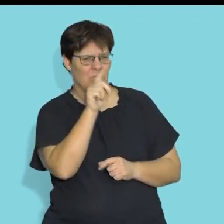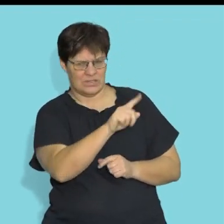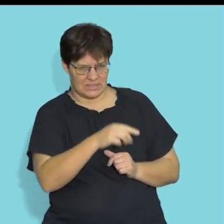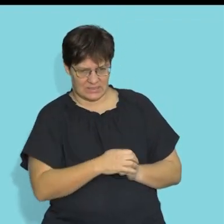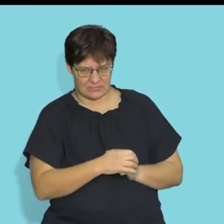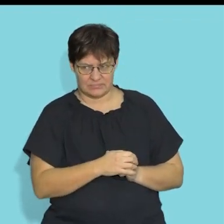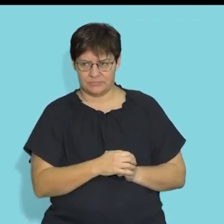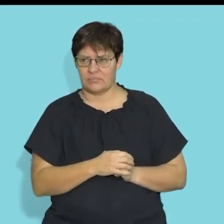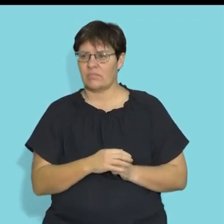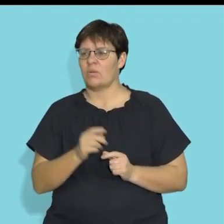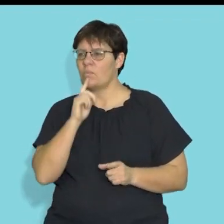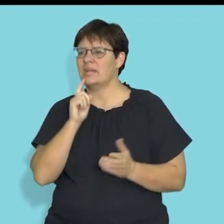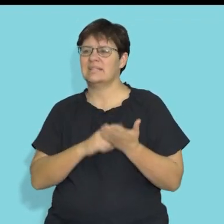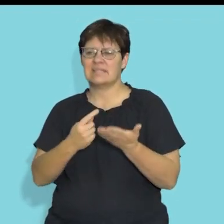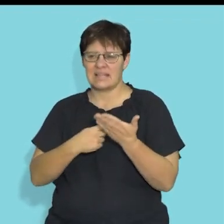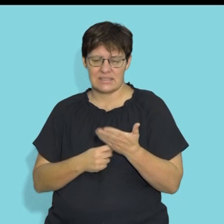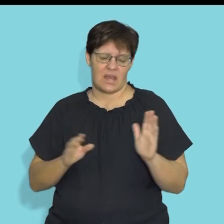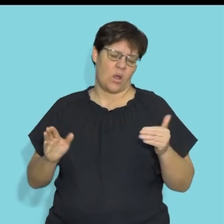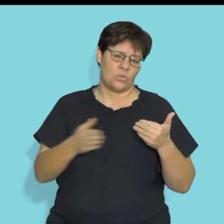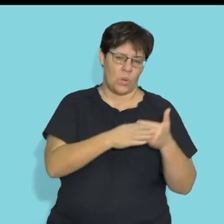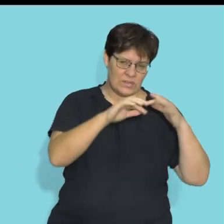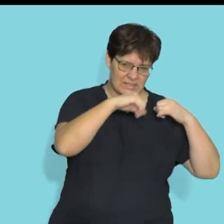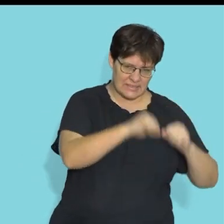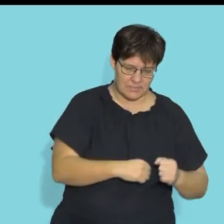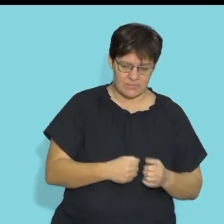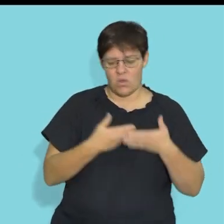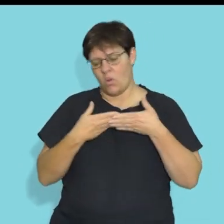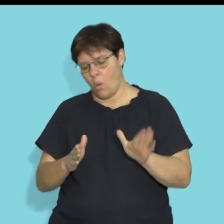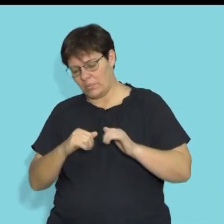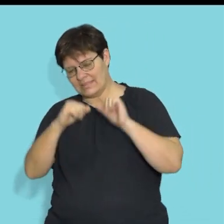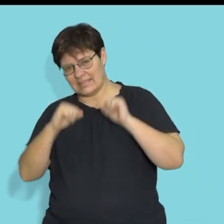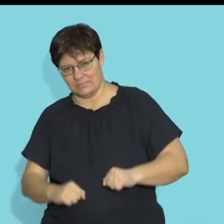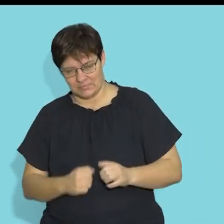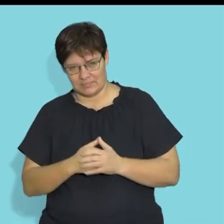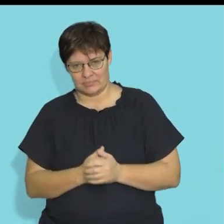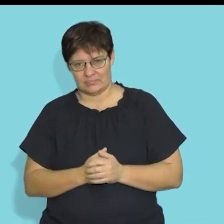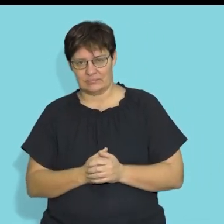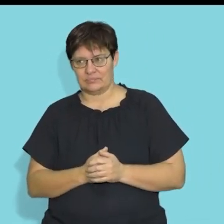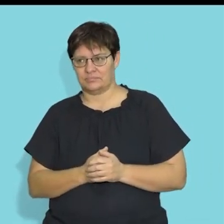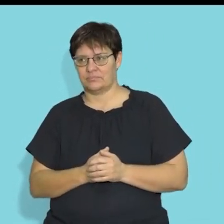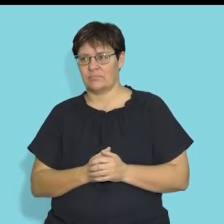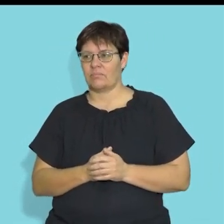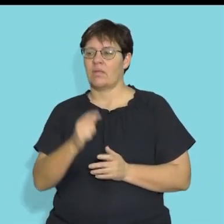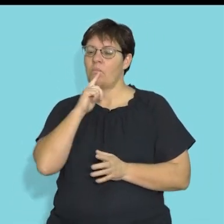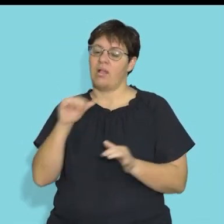unpacked, we spoke a little about closed system, open system.